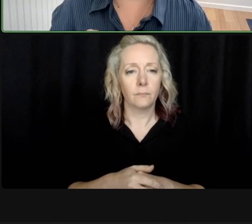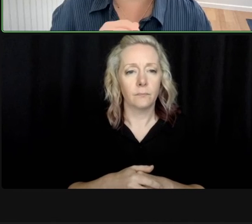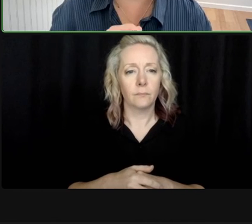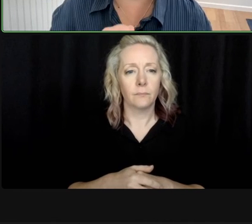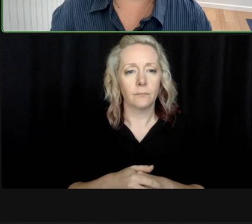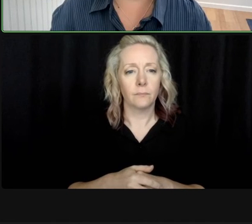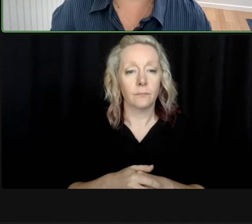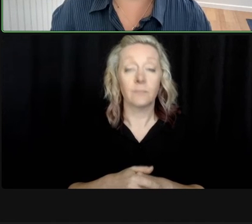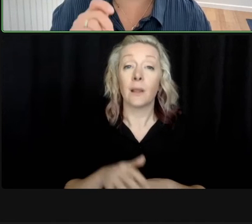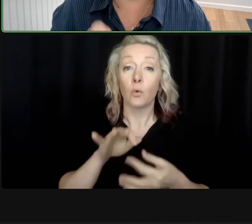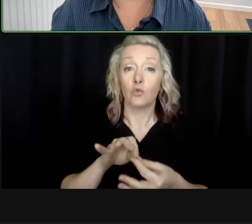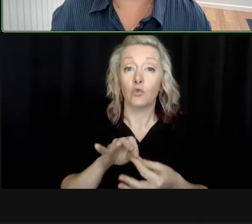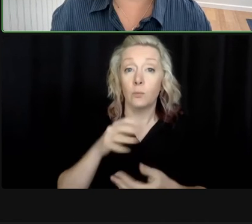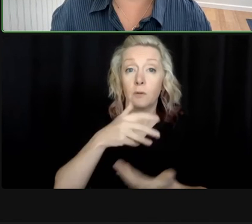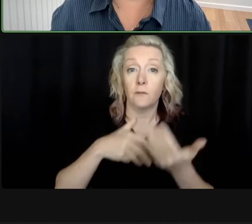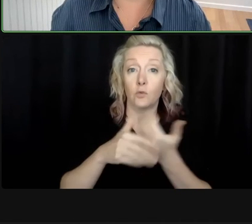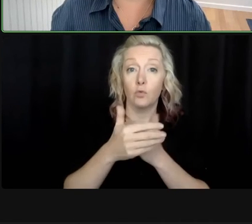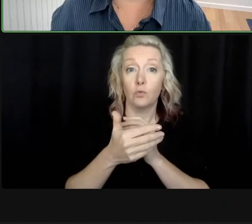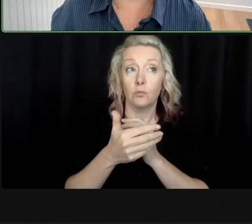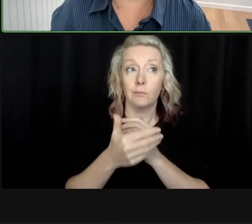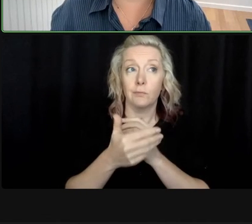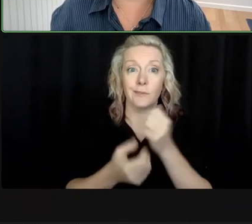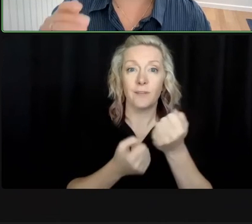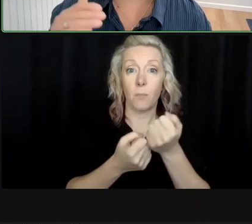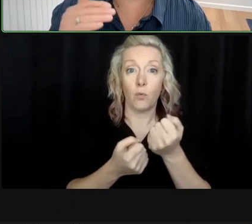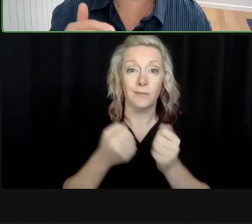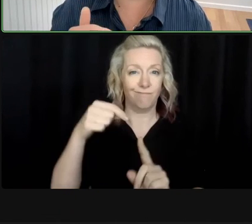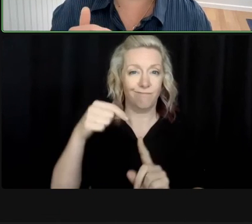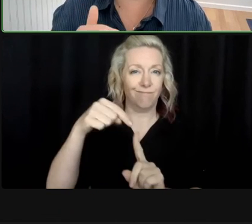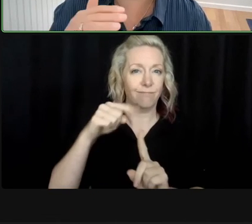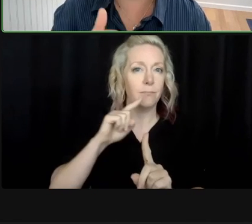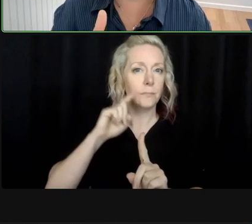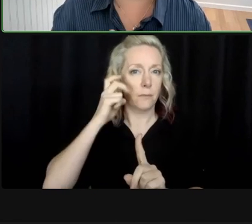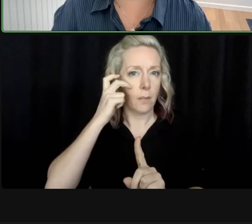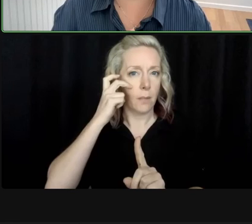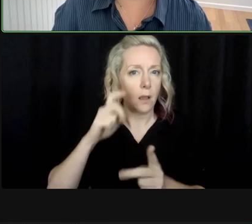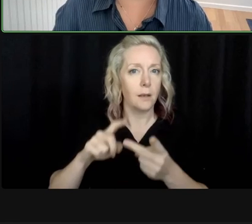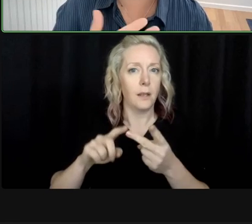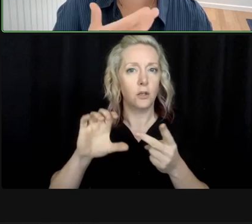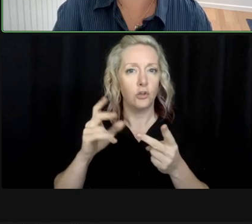say in terms of social supports that's unique with deaf blindness and charge is it oftentimes in the